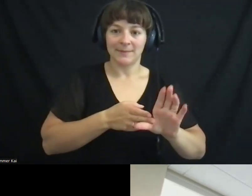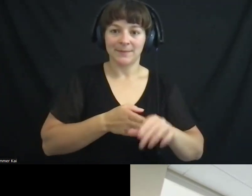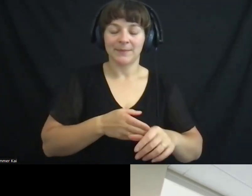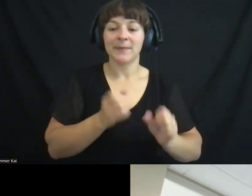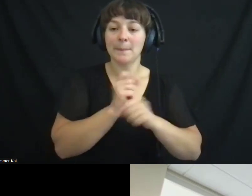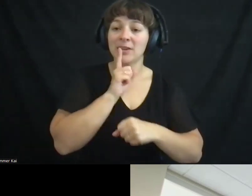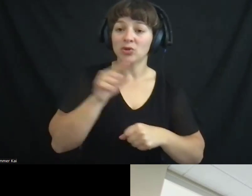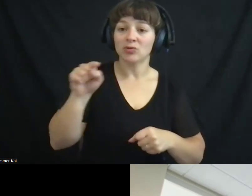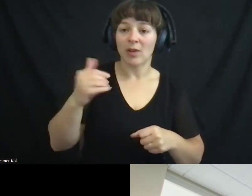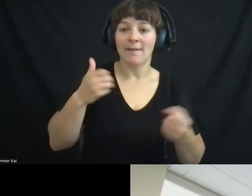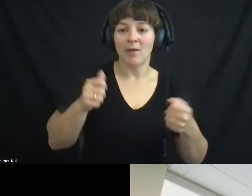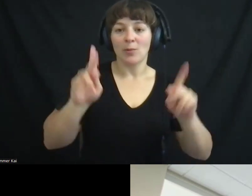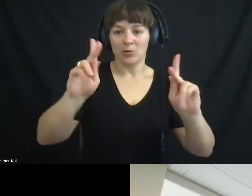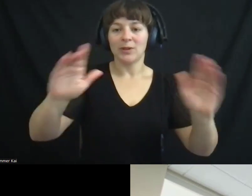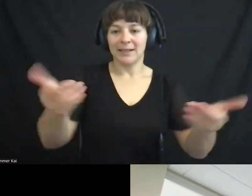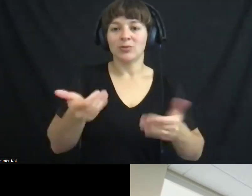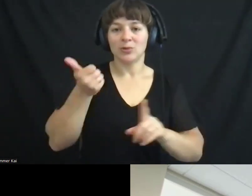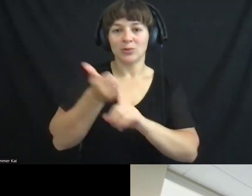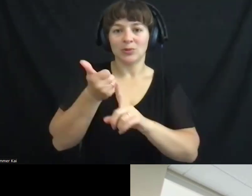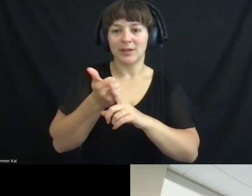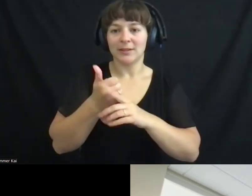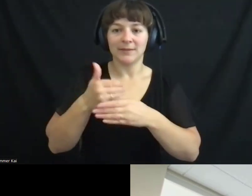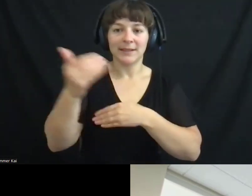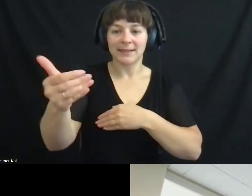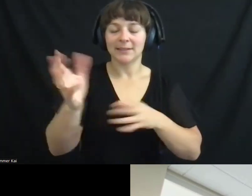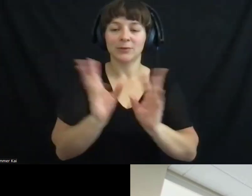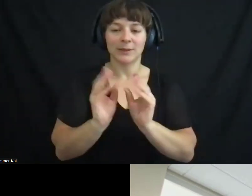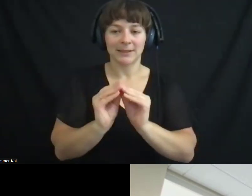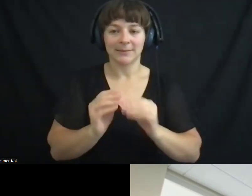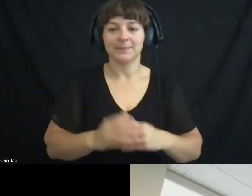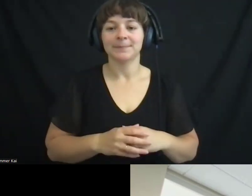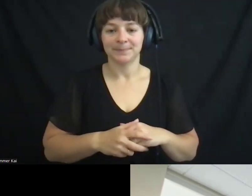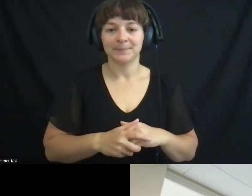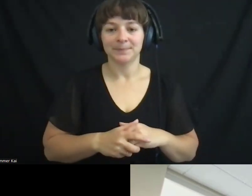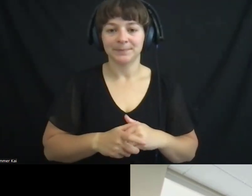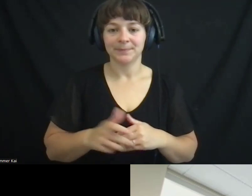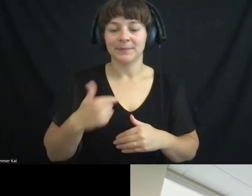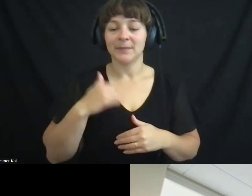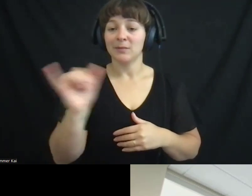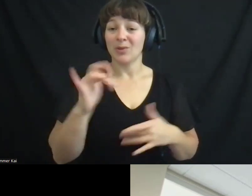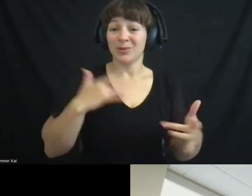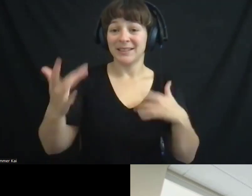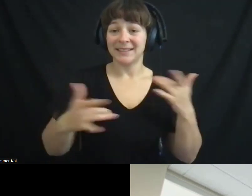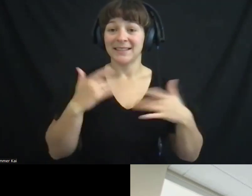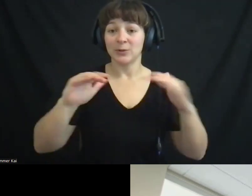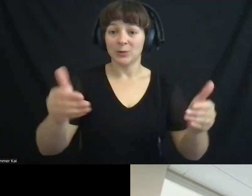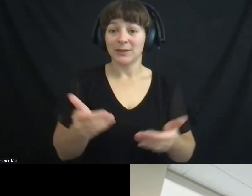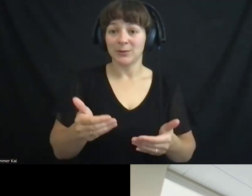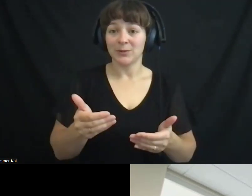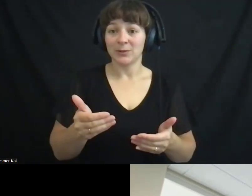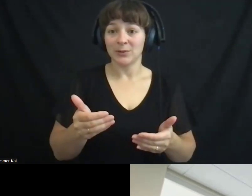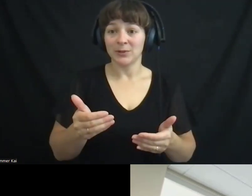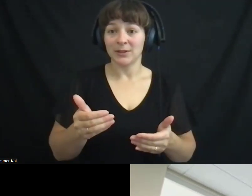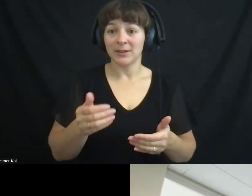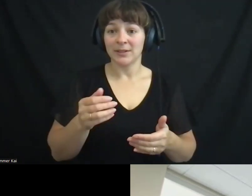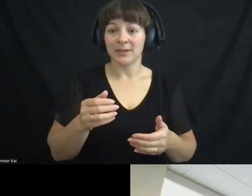an opportunity to introduce herself the next time that DACLAC gathers. I'm also excited to introduce to you all this